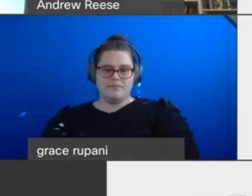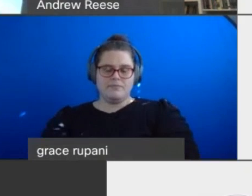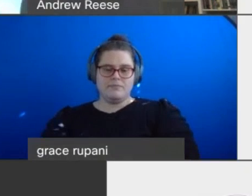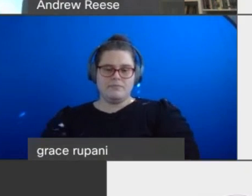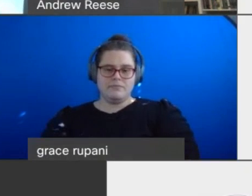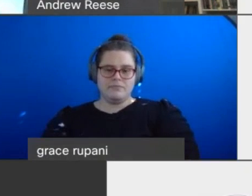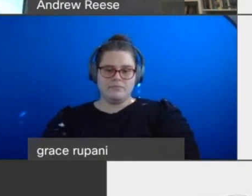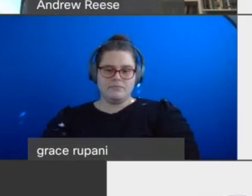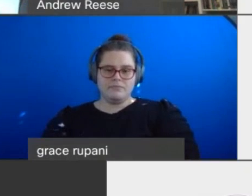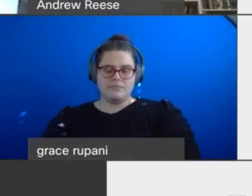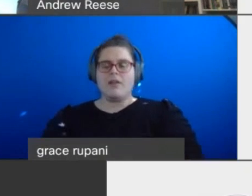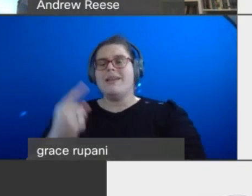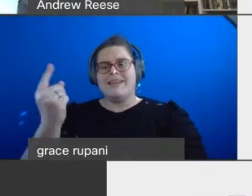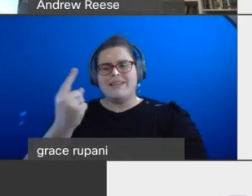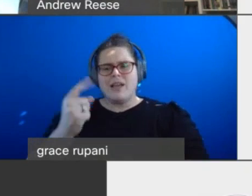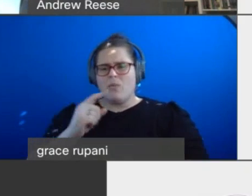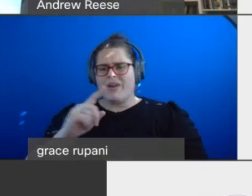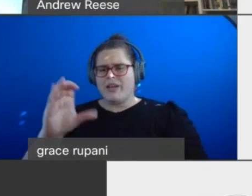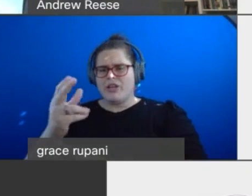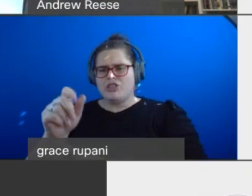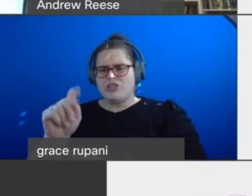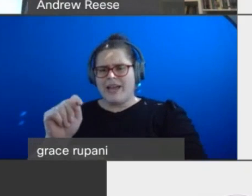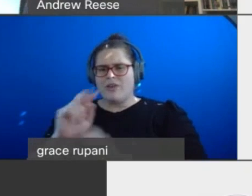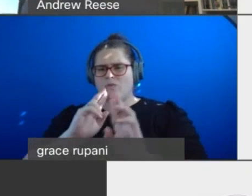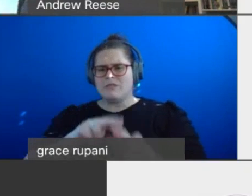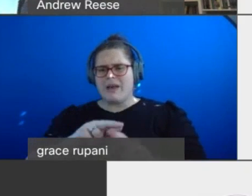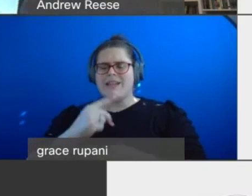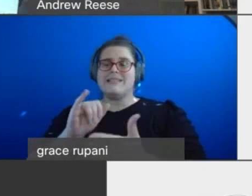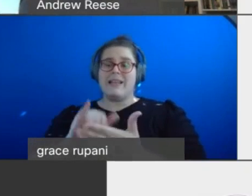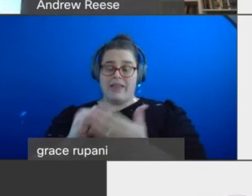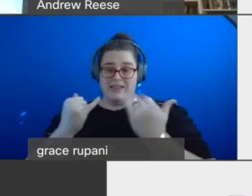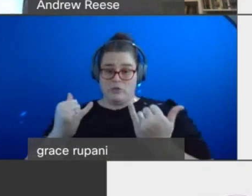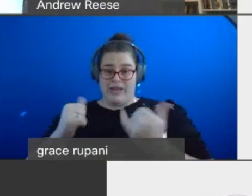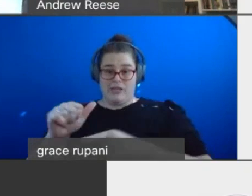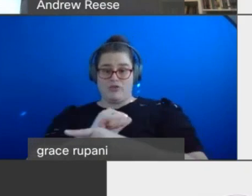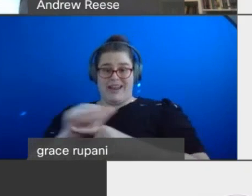So someone responded that the training today is visit capture.